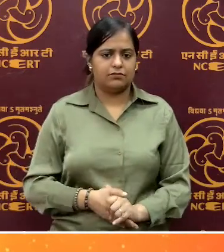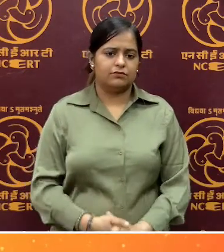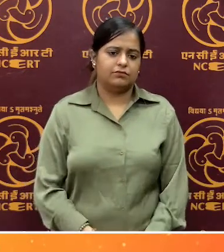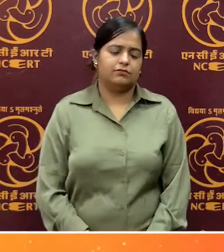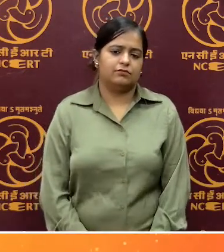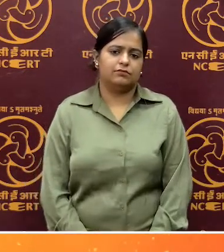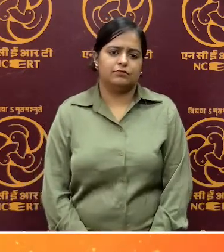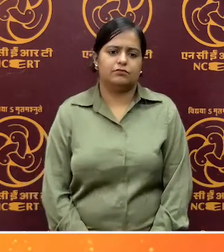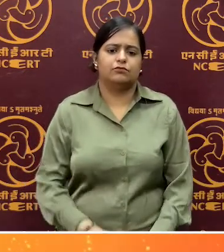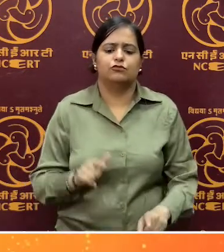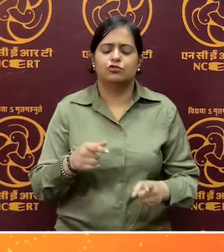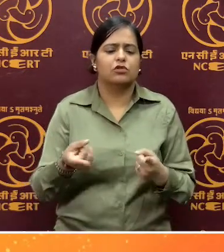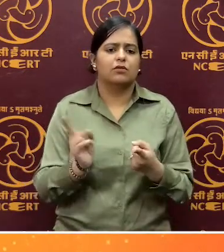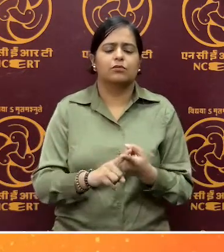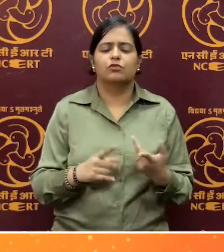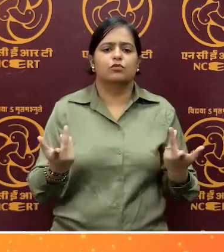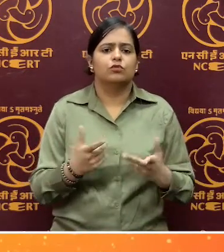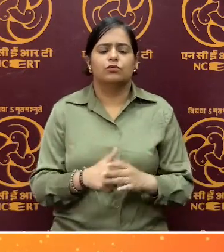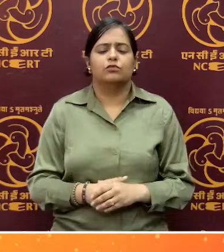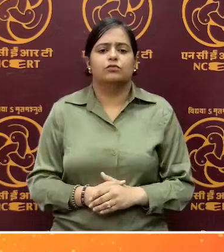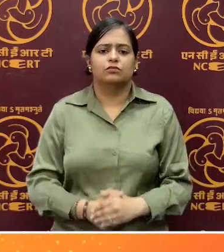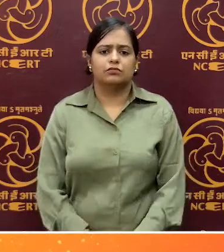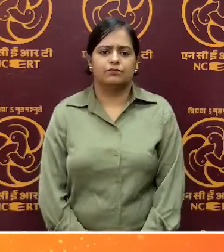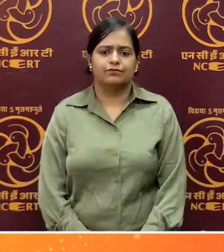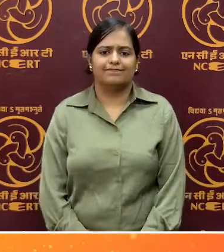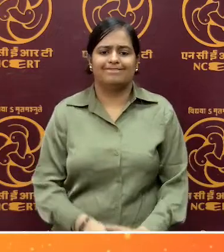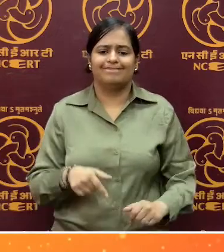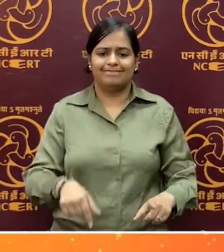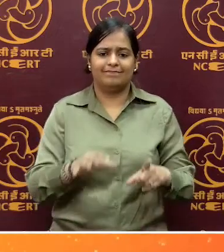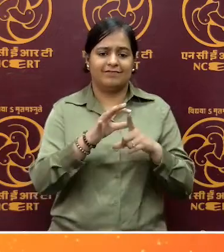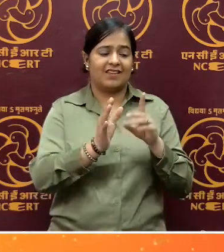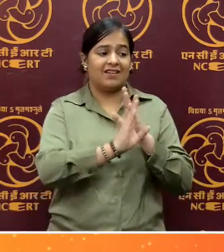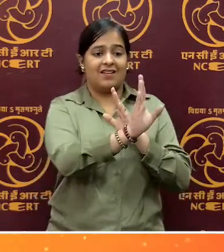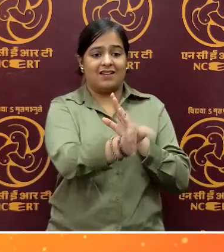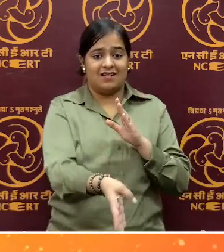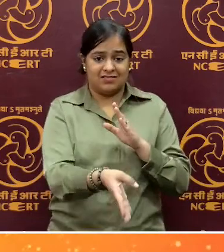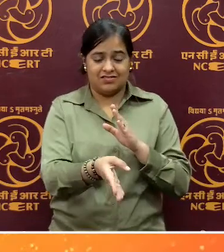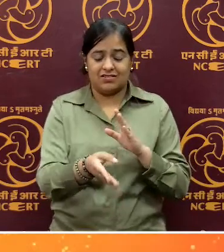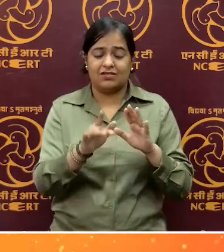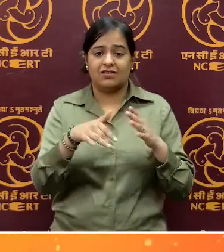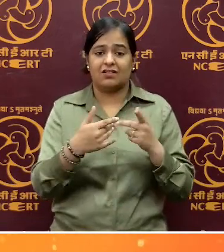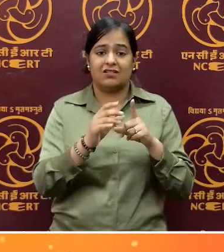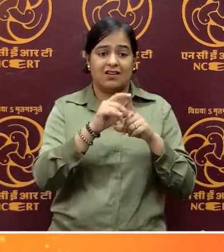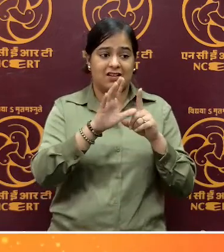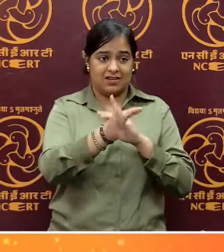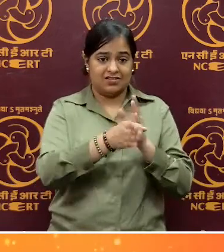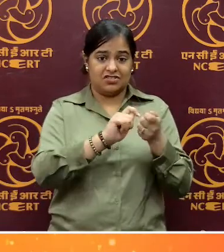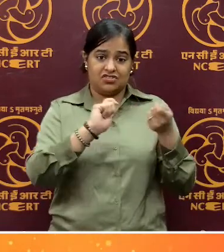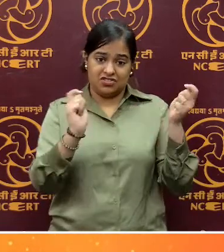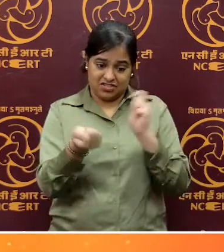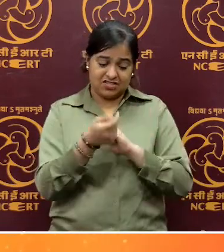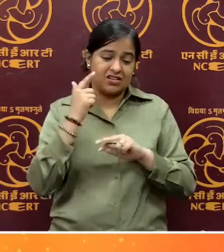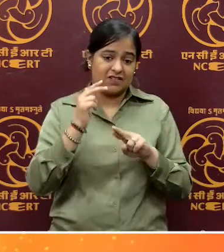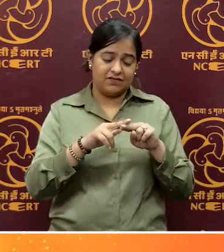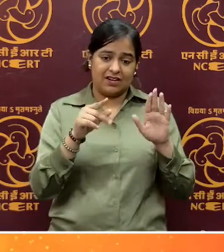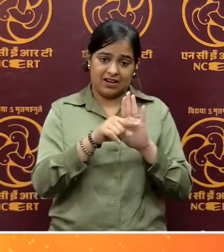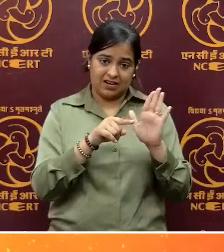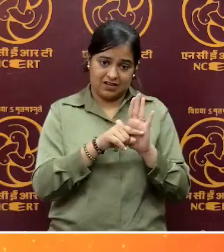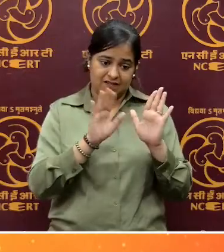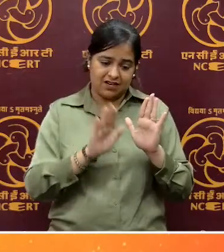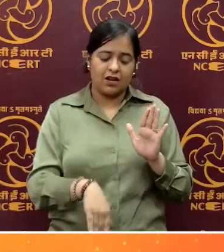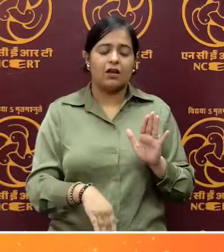vector. So what happens is the direction and all, direction changes if it is negative value, otherwise